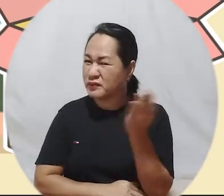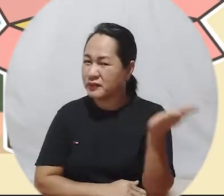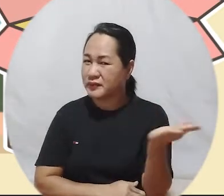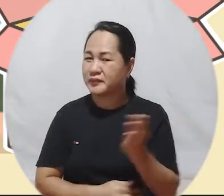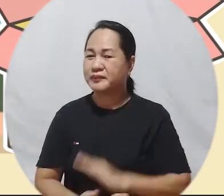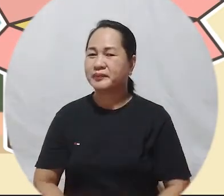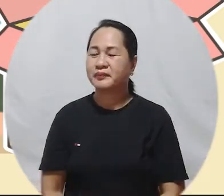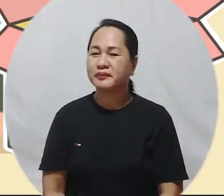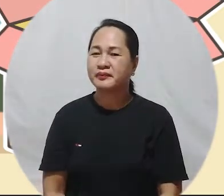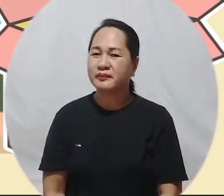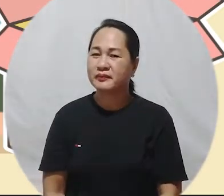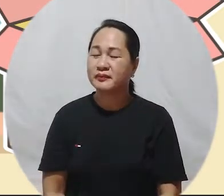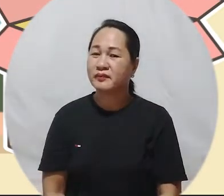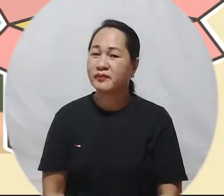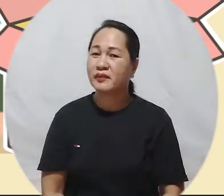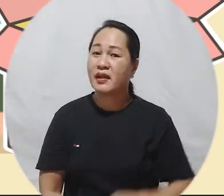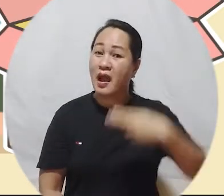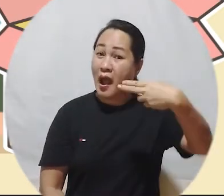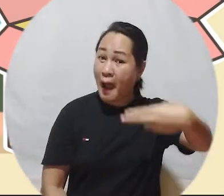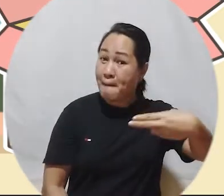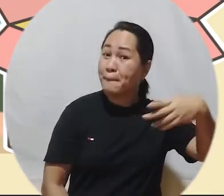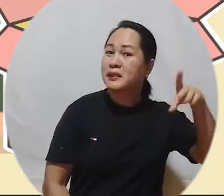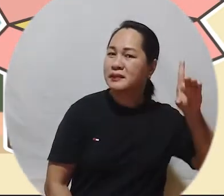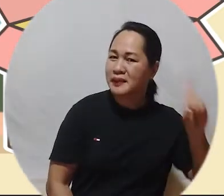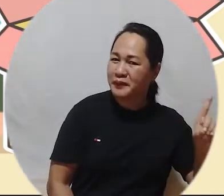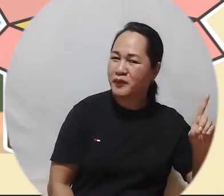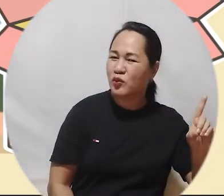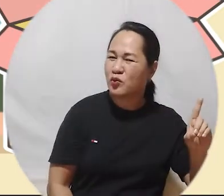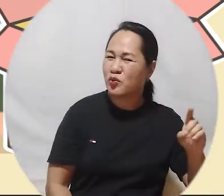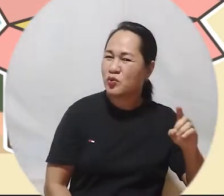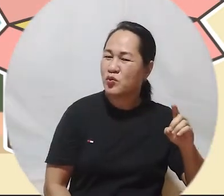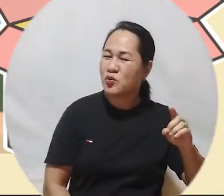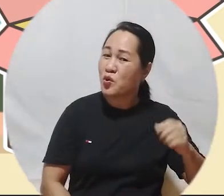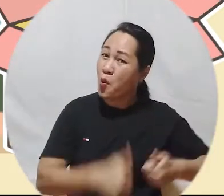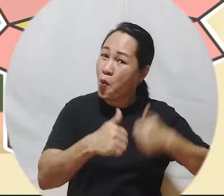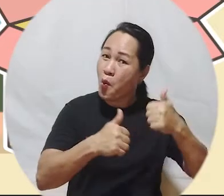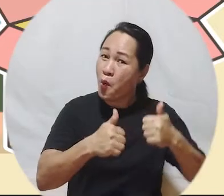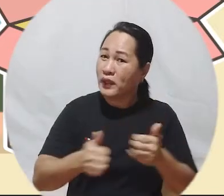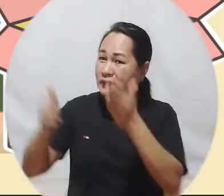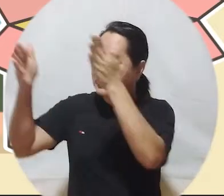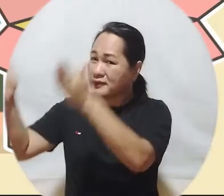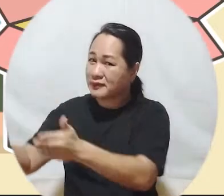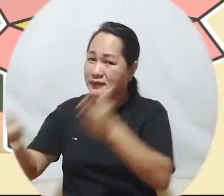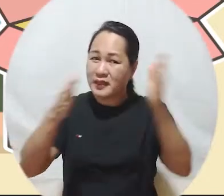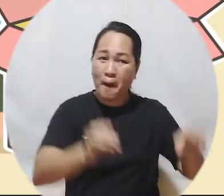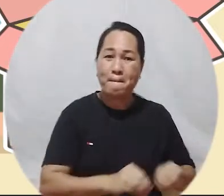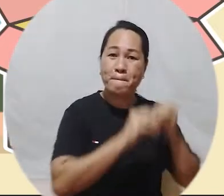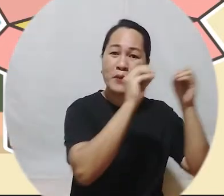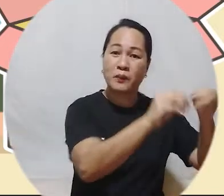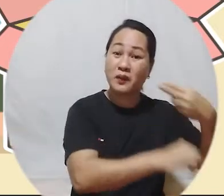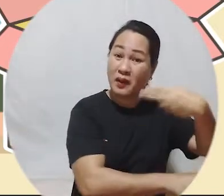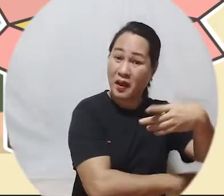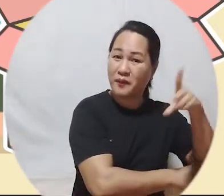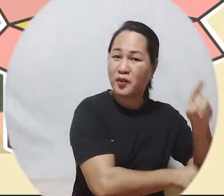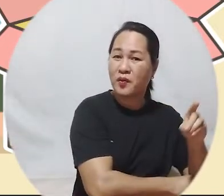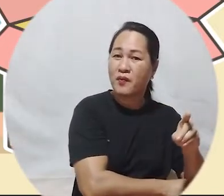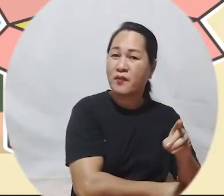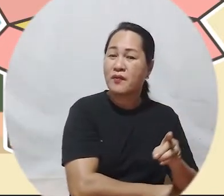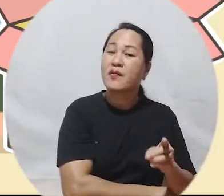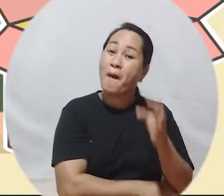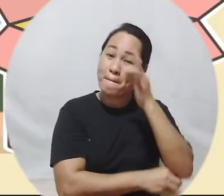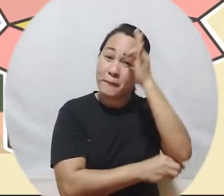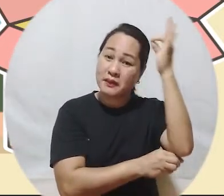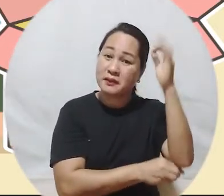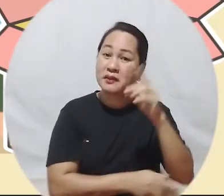this character is? This is Humpty Dumpty. Which column should we put Humpty Dumpty in?